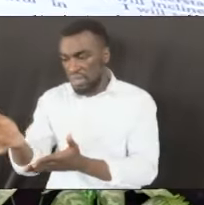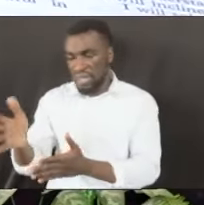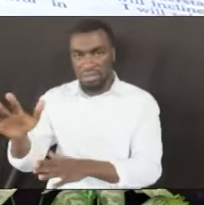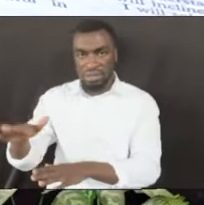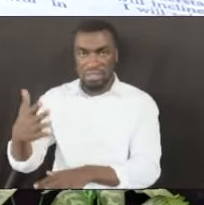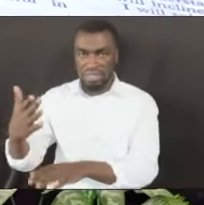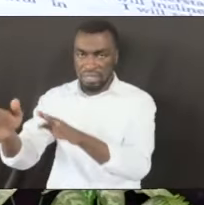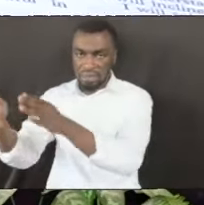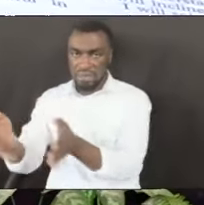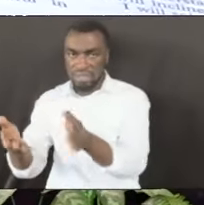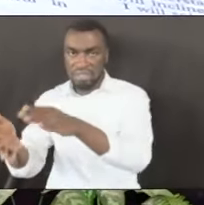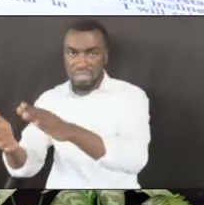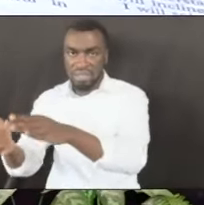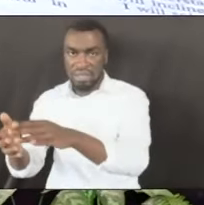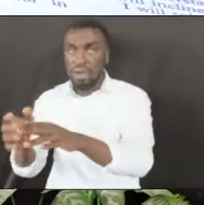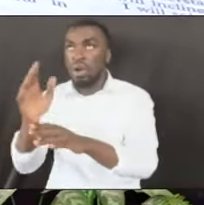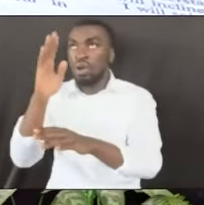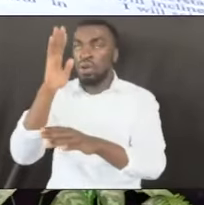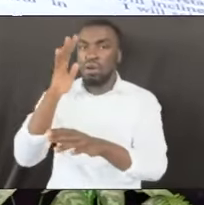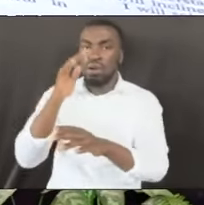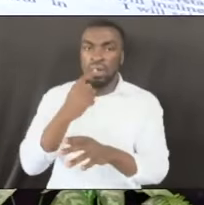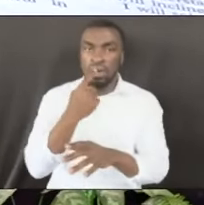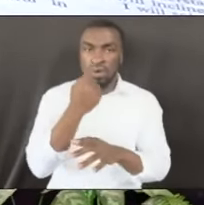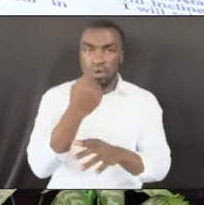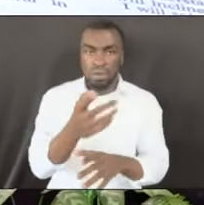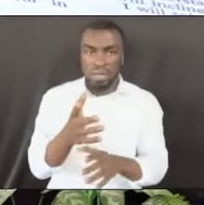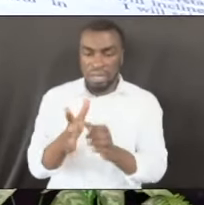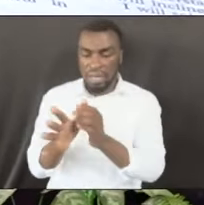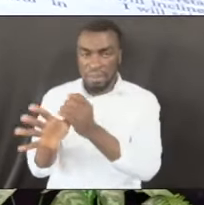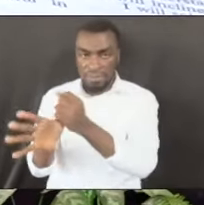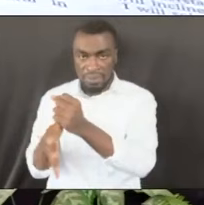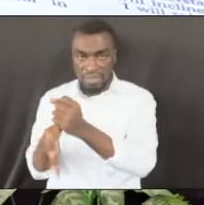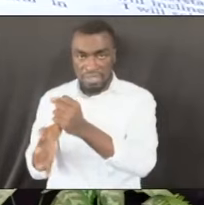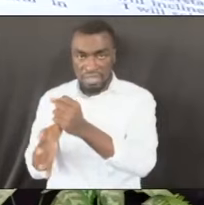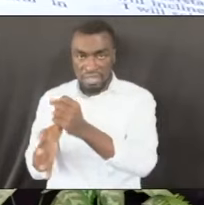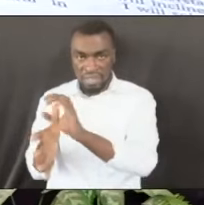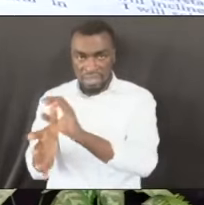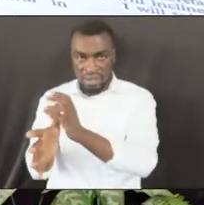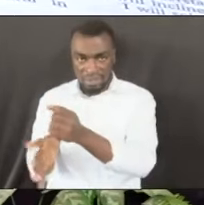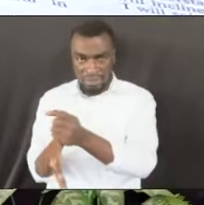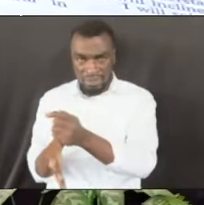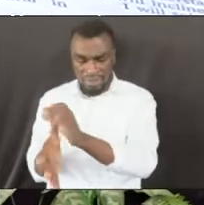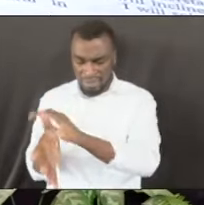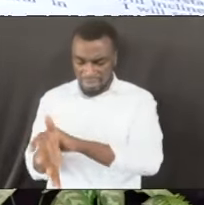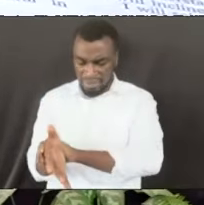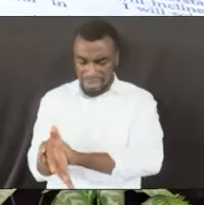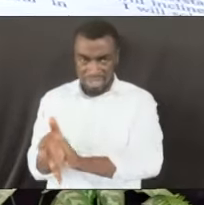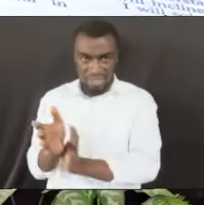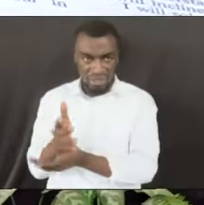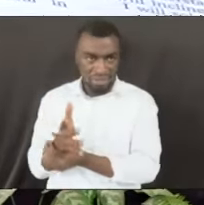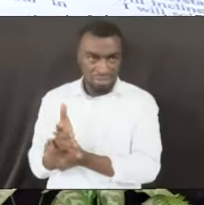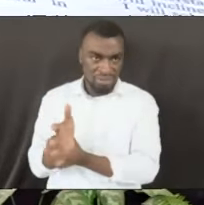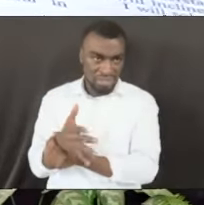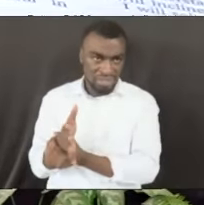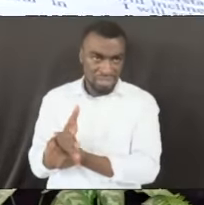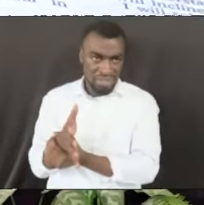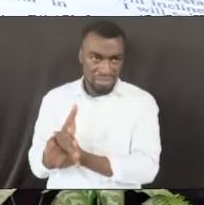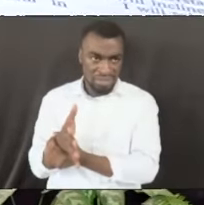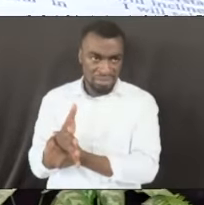fish and it swallowed him. The horrifying experiences are captured in chapter 2.